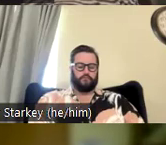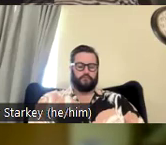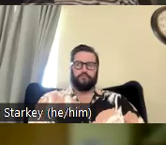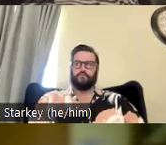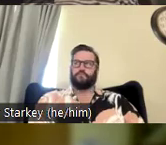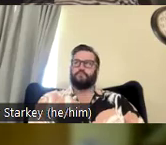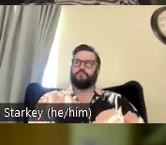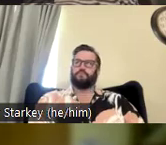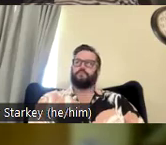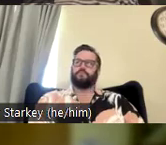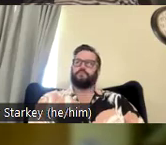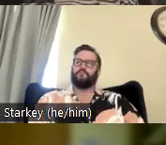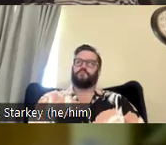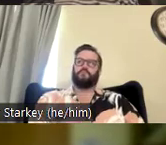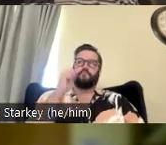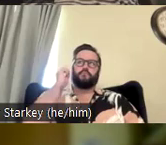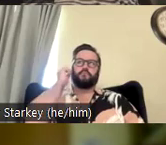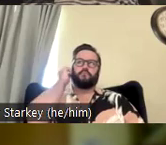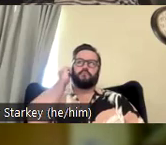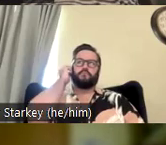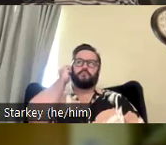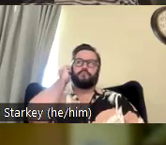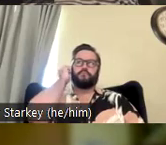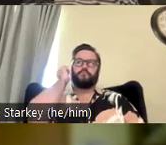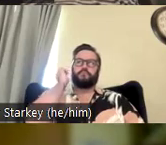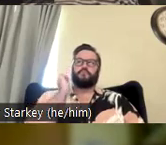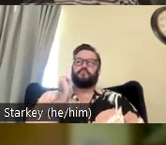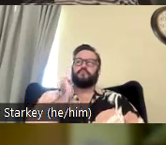for whatever reason, tying it to this,